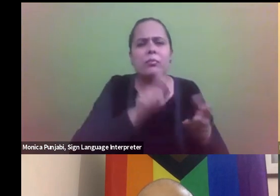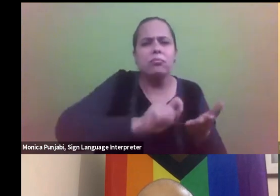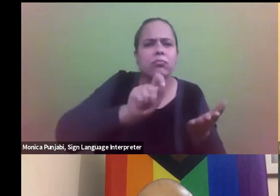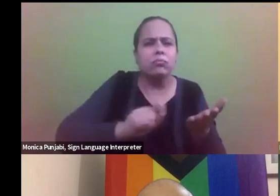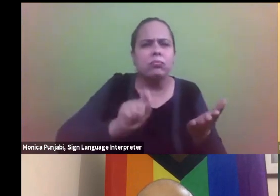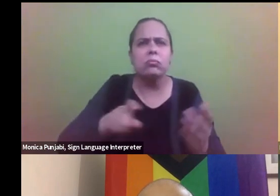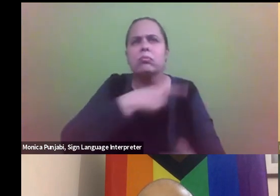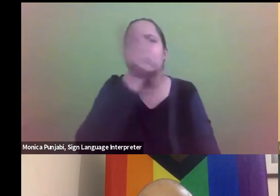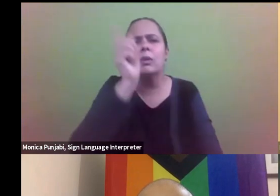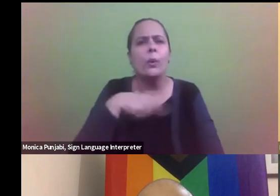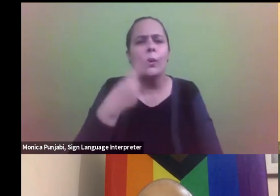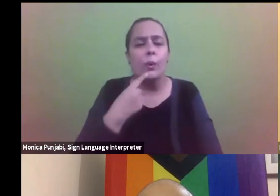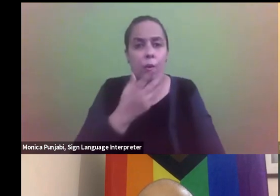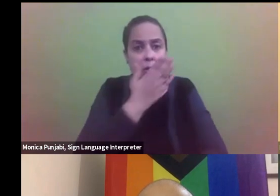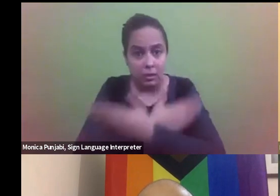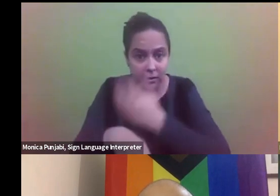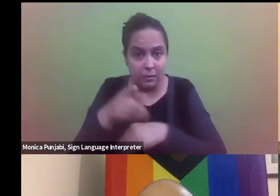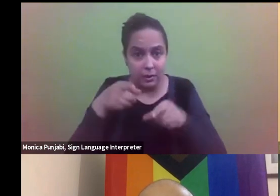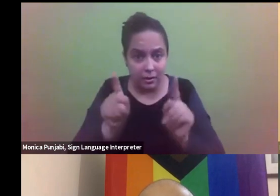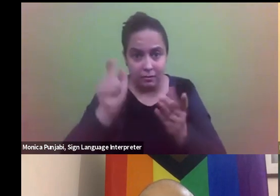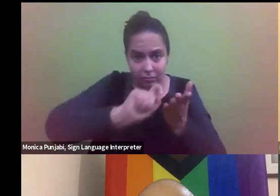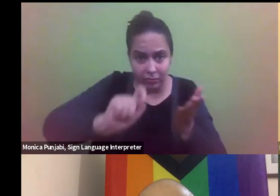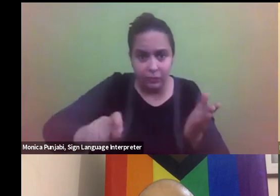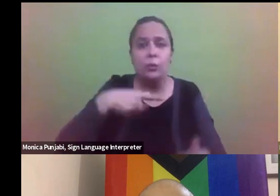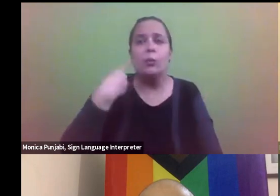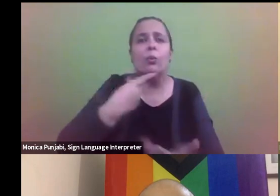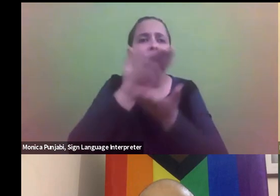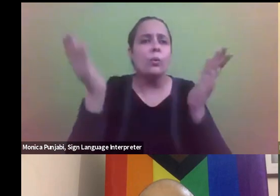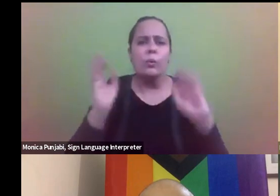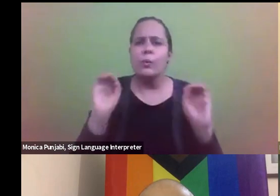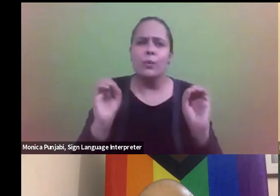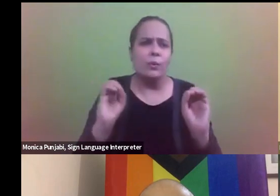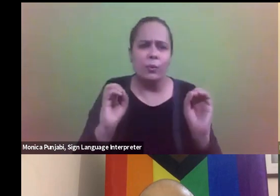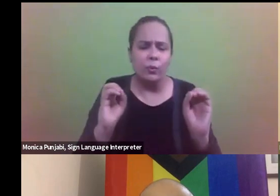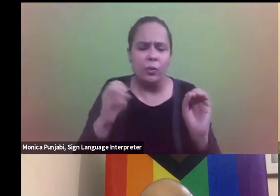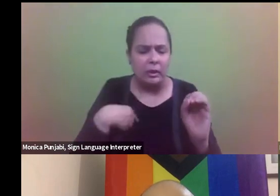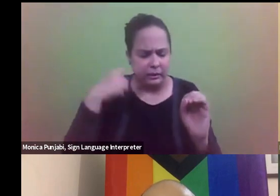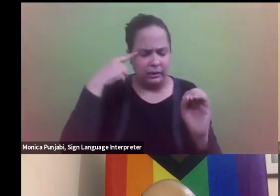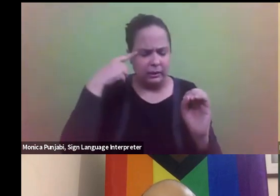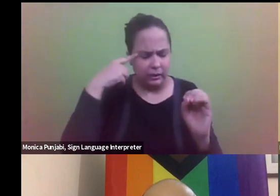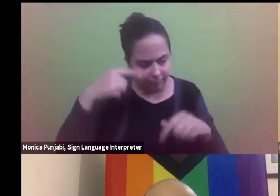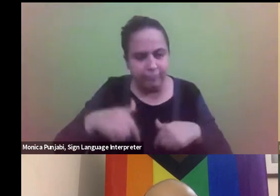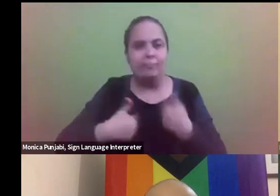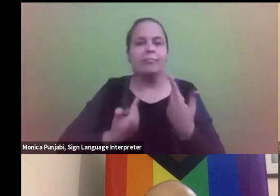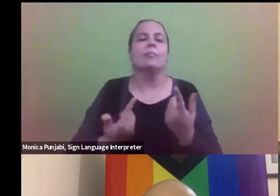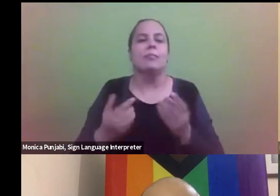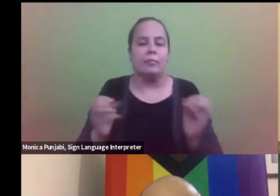And for me, like, I would say that art exists in my imagination. It came to me from a place of survival, desperation,